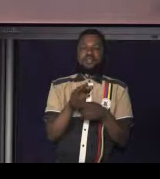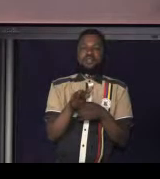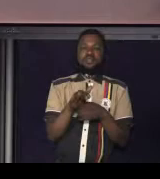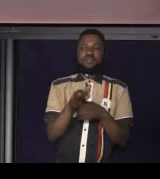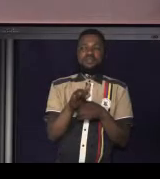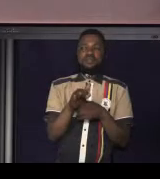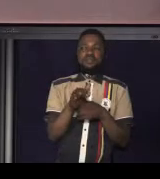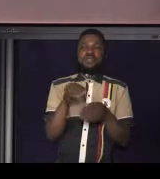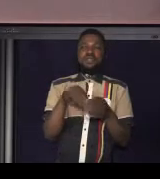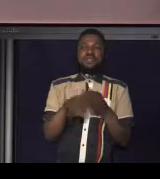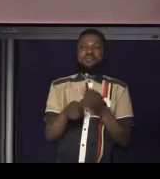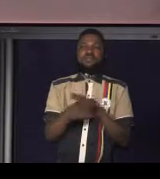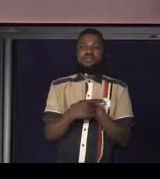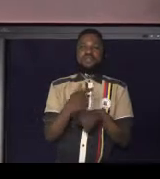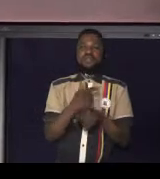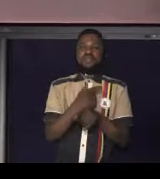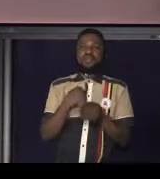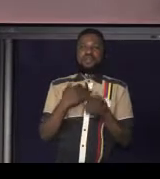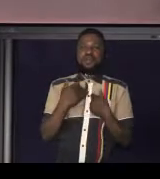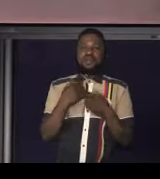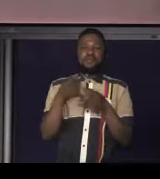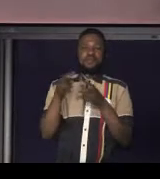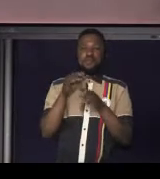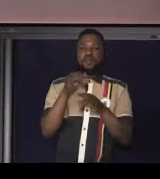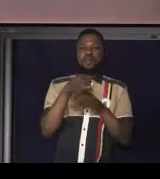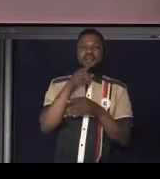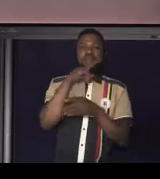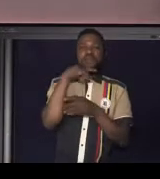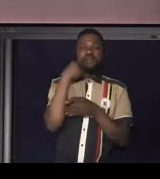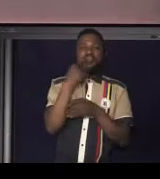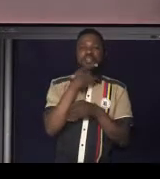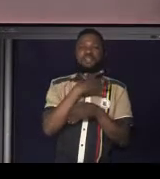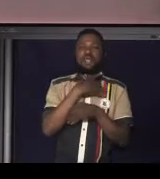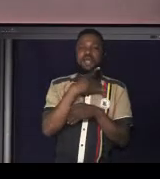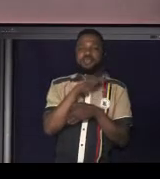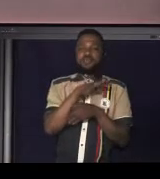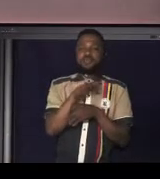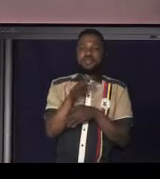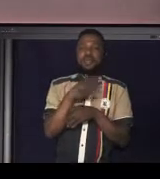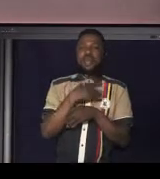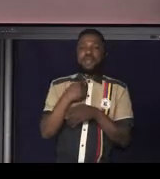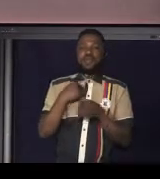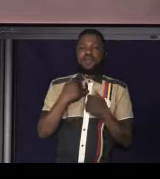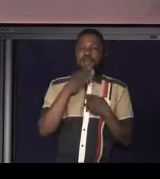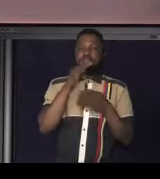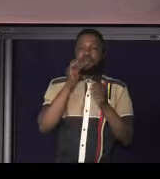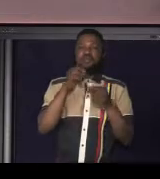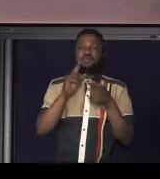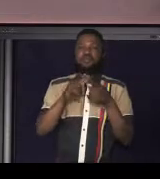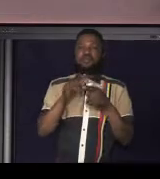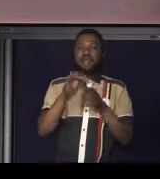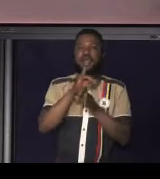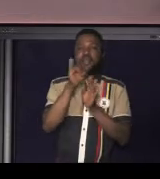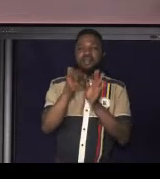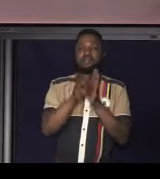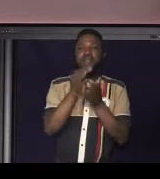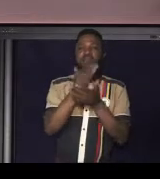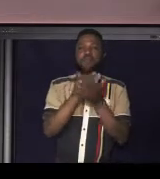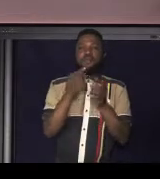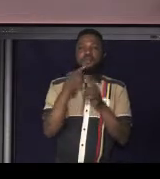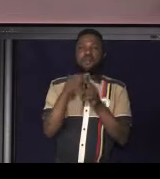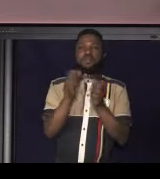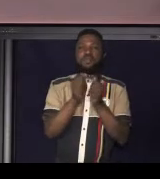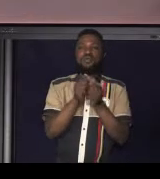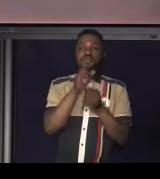Well done, children. In today's lesson, we have looked at pronunciation and spellings, and we've been able to identify some